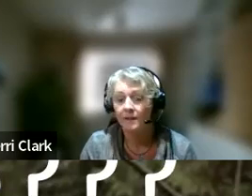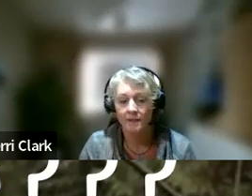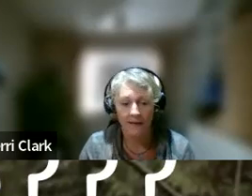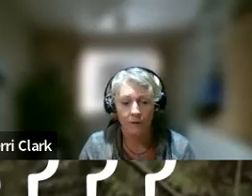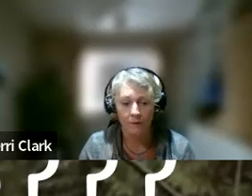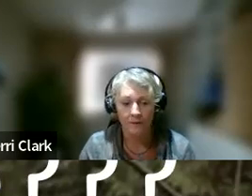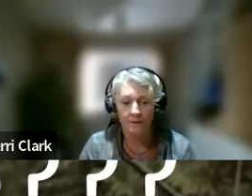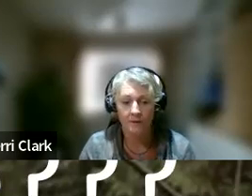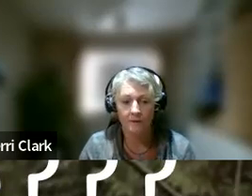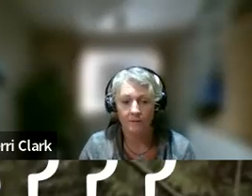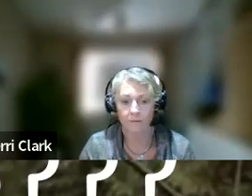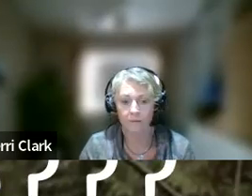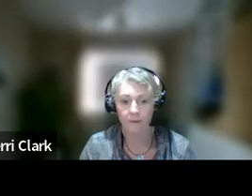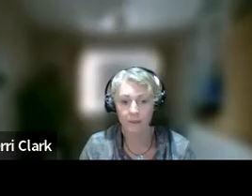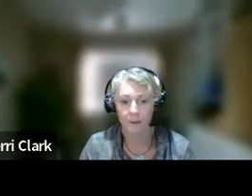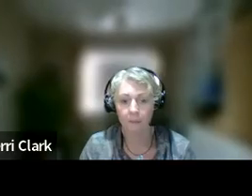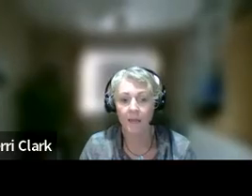untreated psychosis.